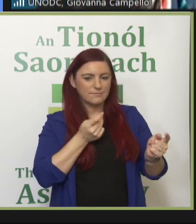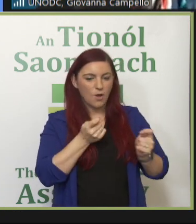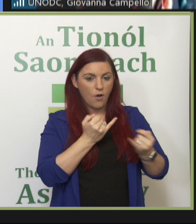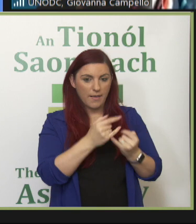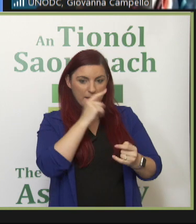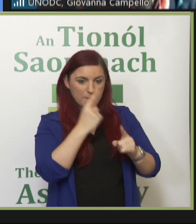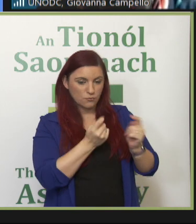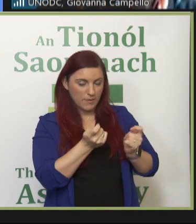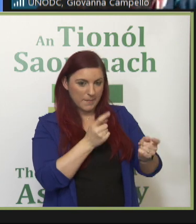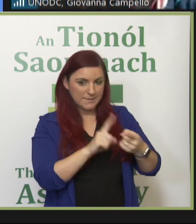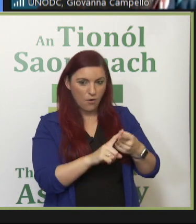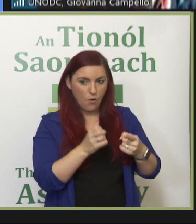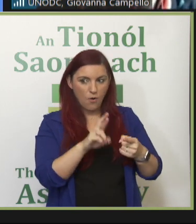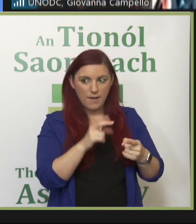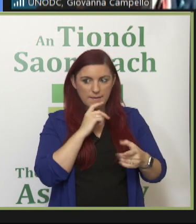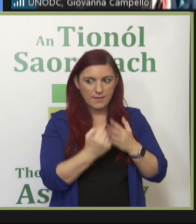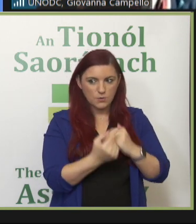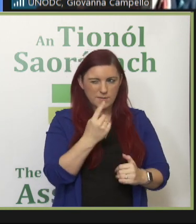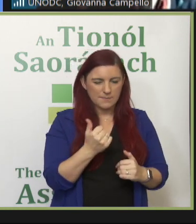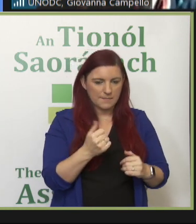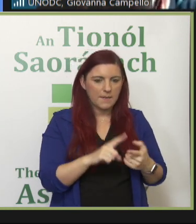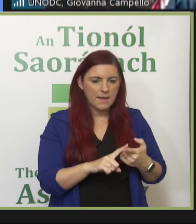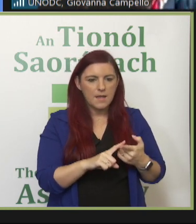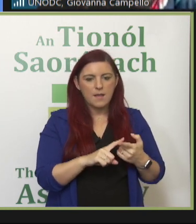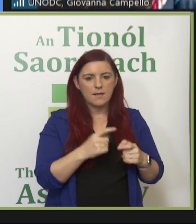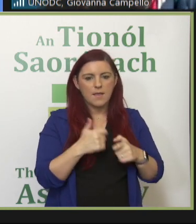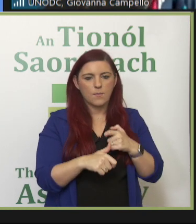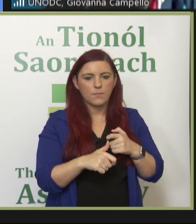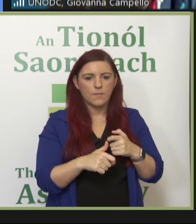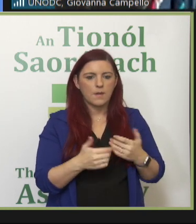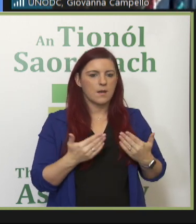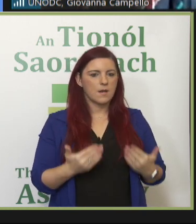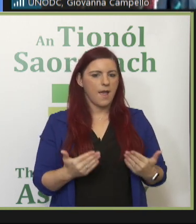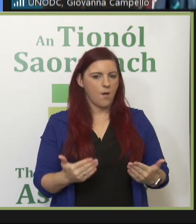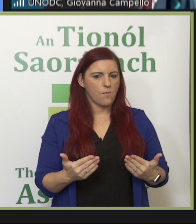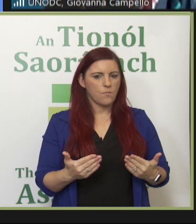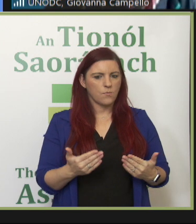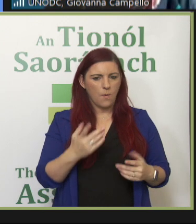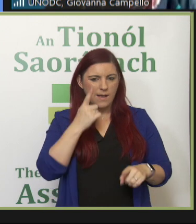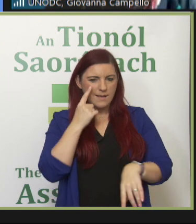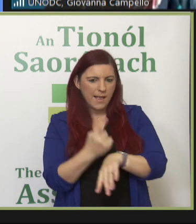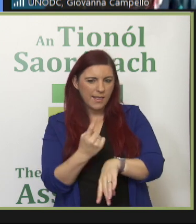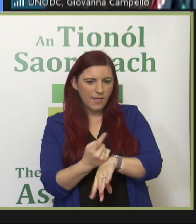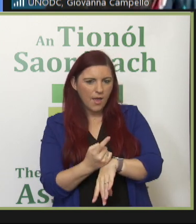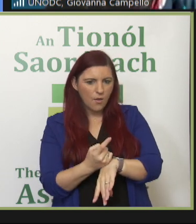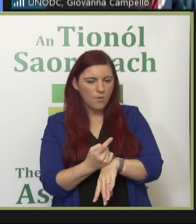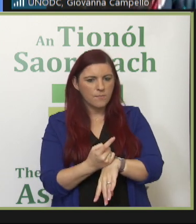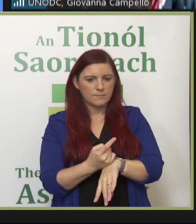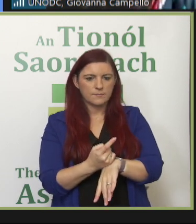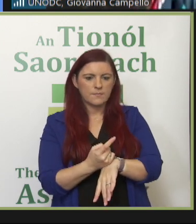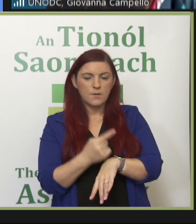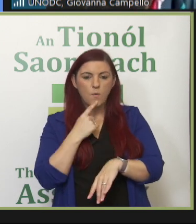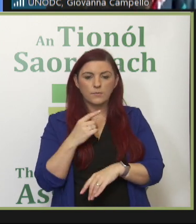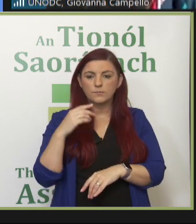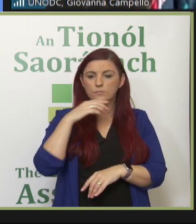treatment and in the name of security as well. Now, the good news is that we do know what to do.